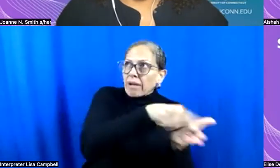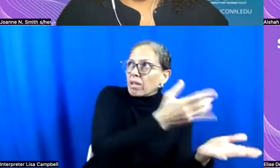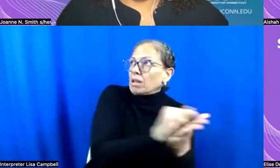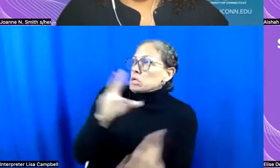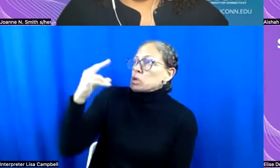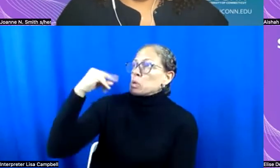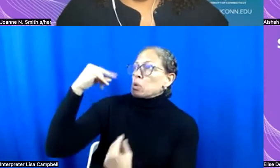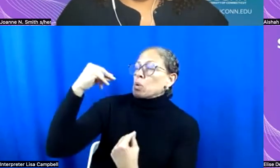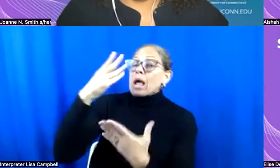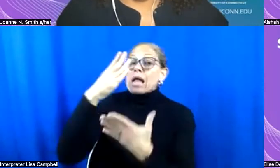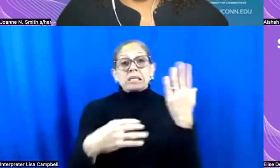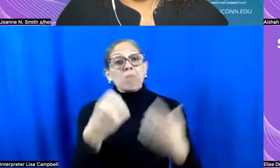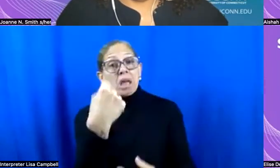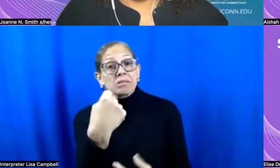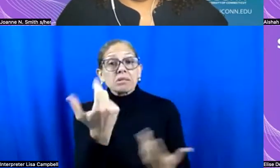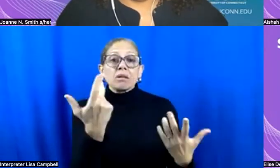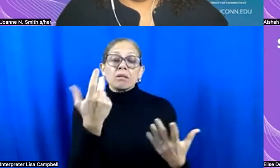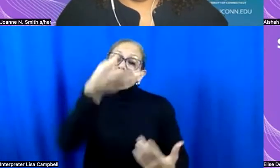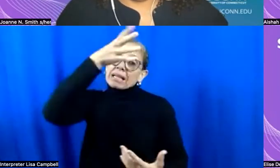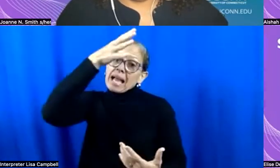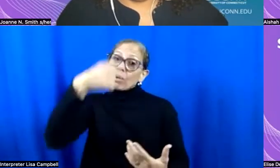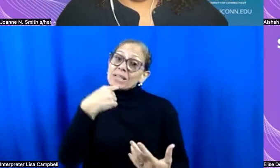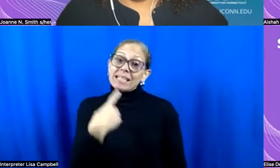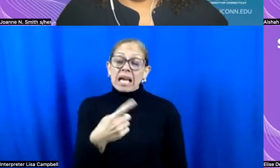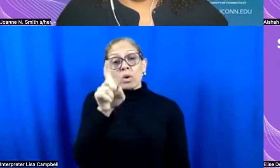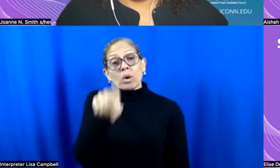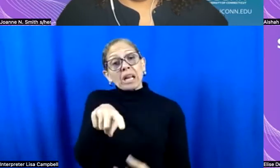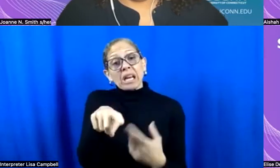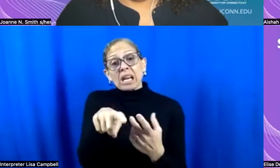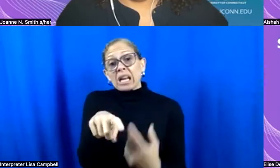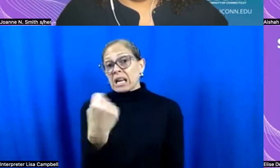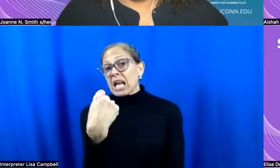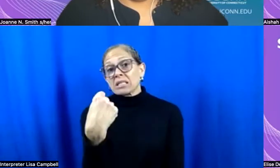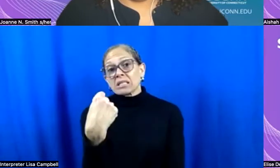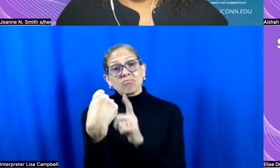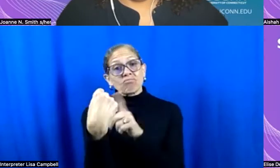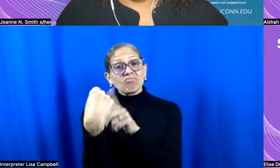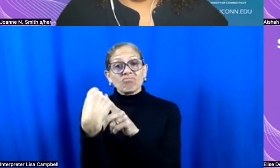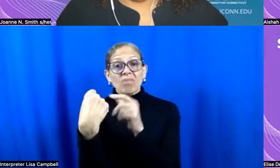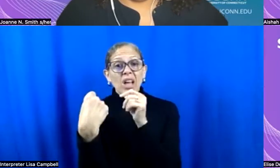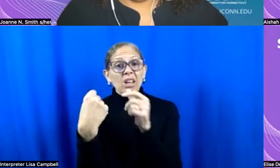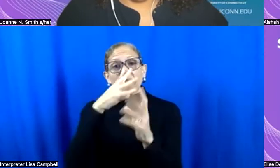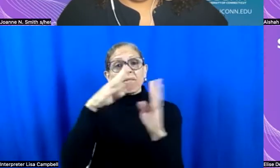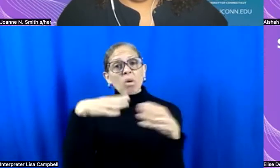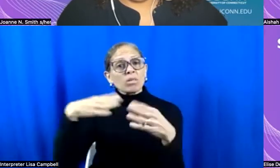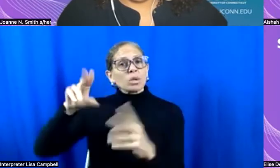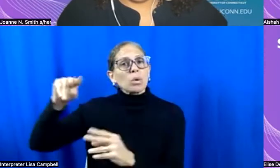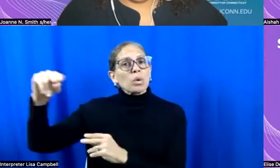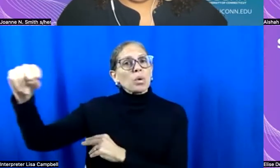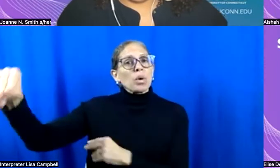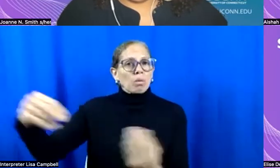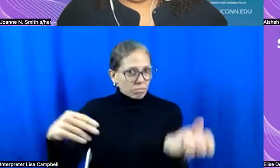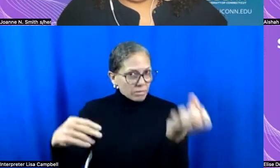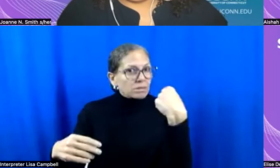were some yeses. My dad used to always say, you know, you only need a yes, you know, like you don't focus on the no's, focus on the